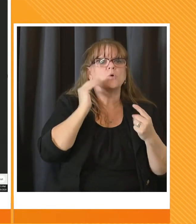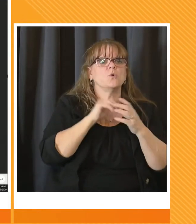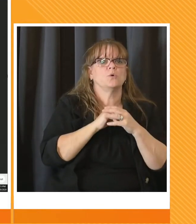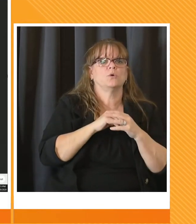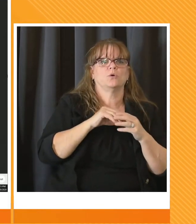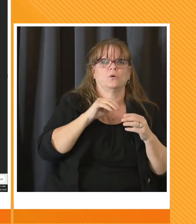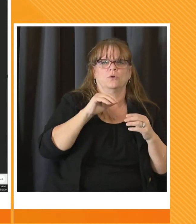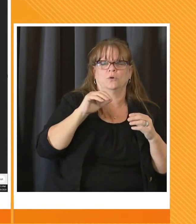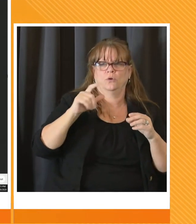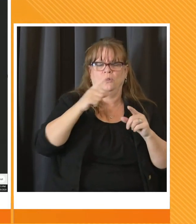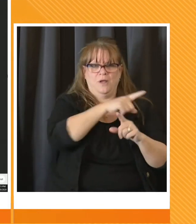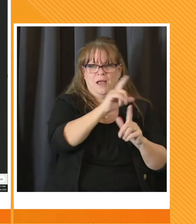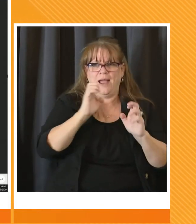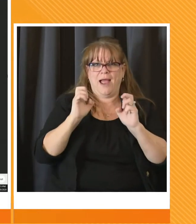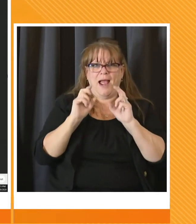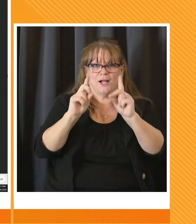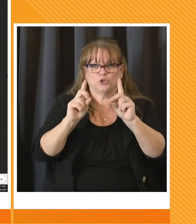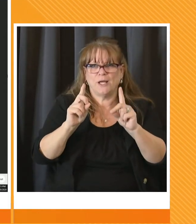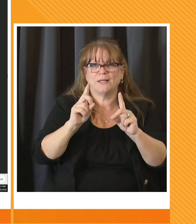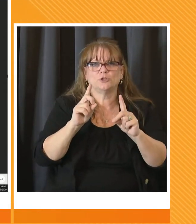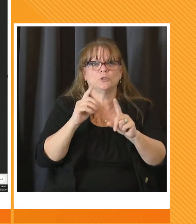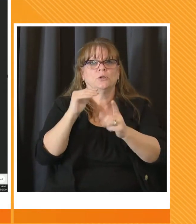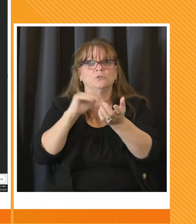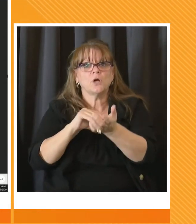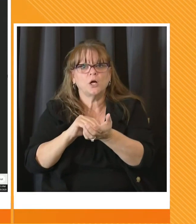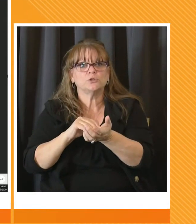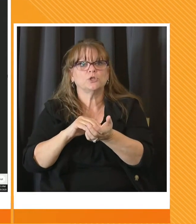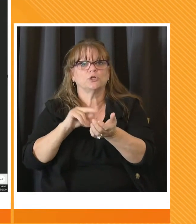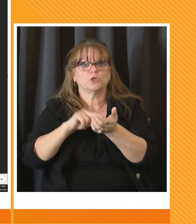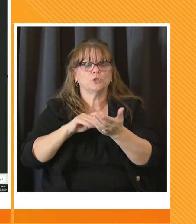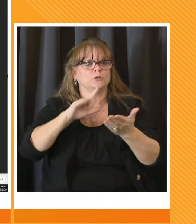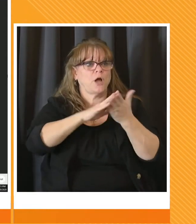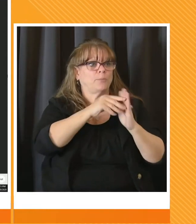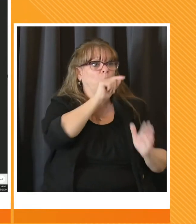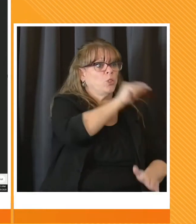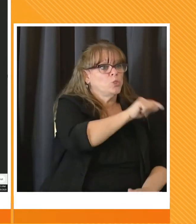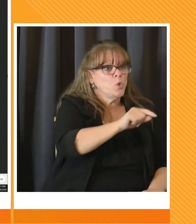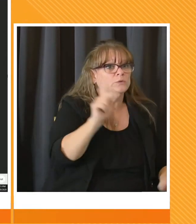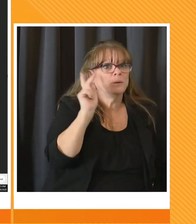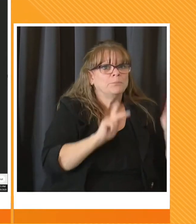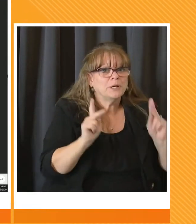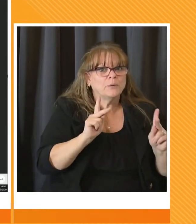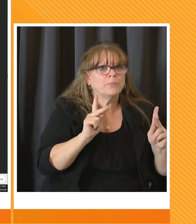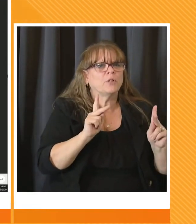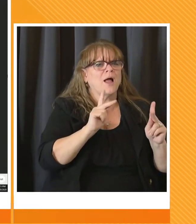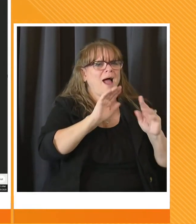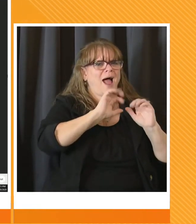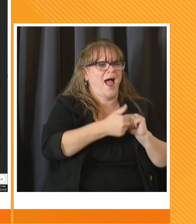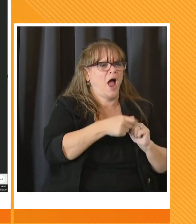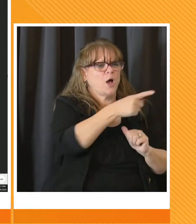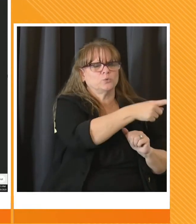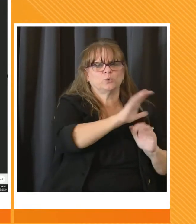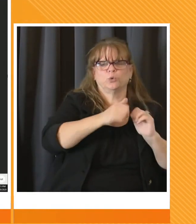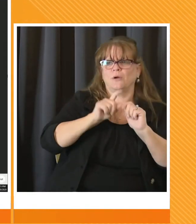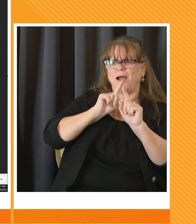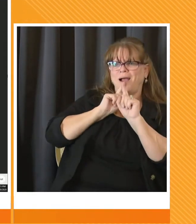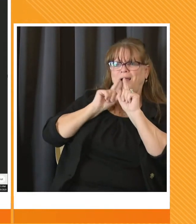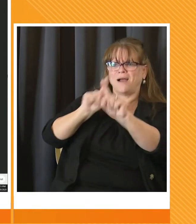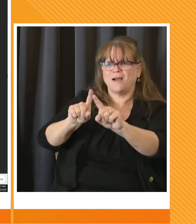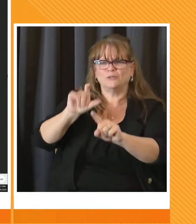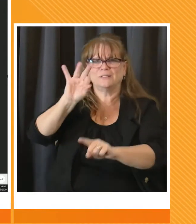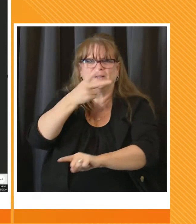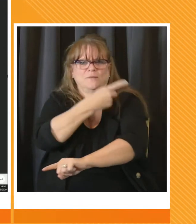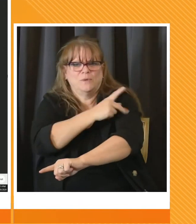general community, question and answer sessions, and really have identified local leadership to lead local COVID